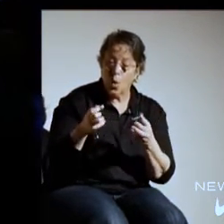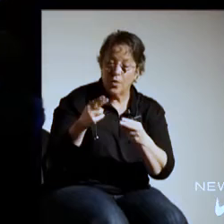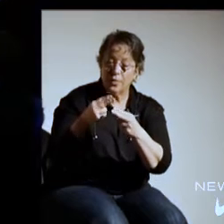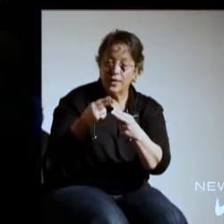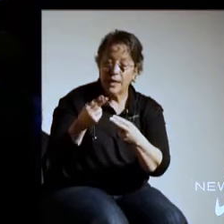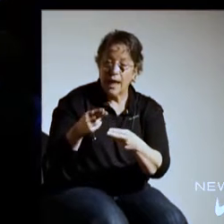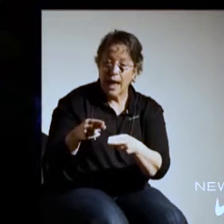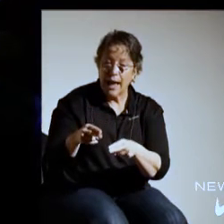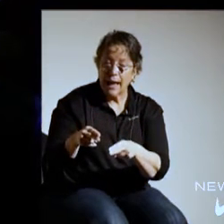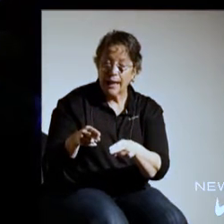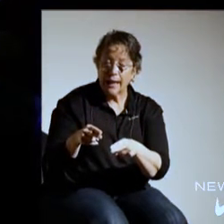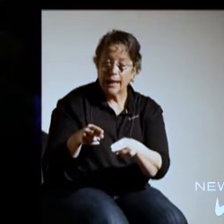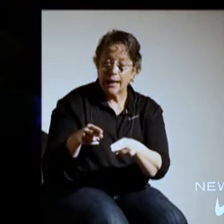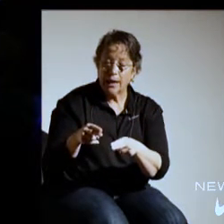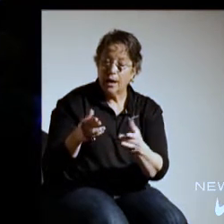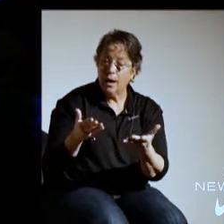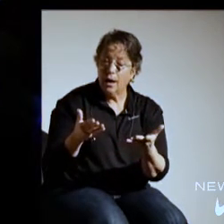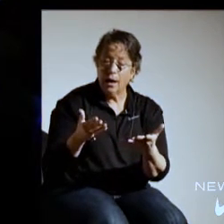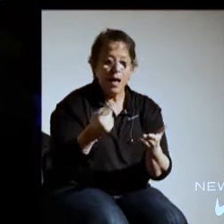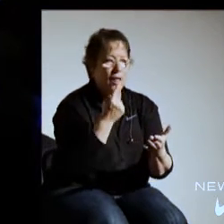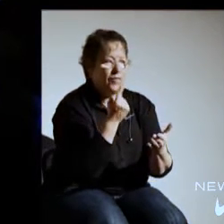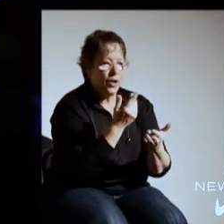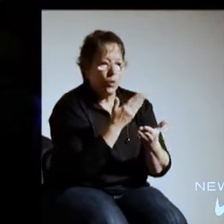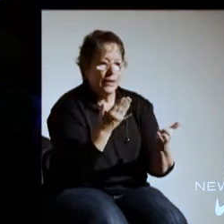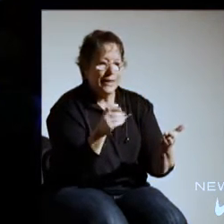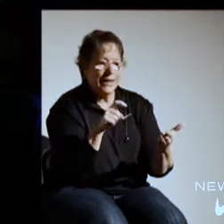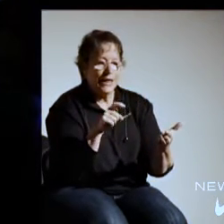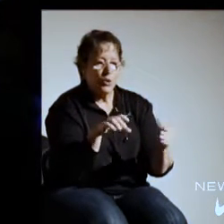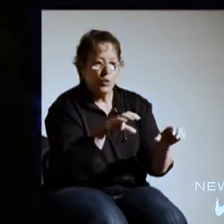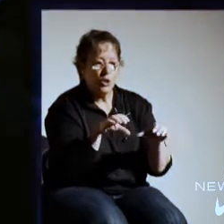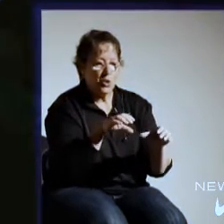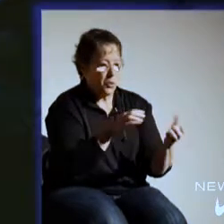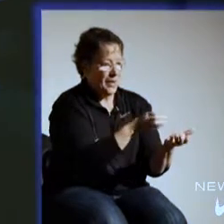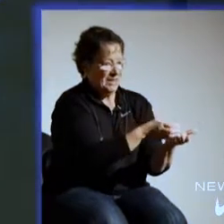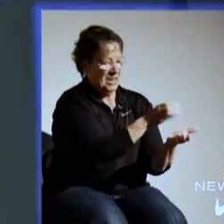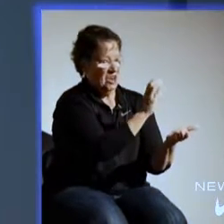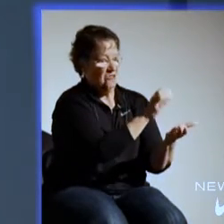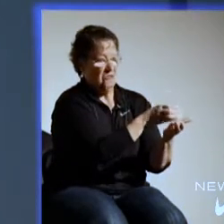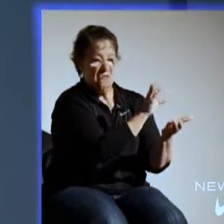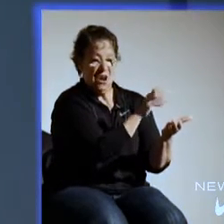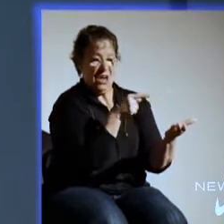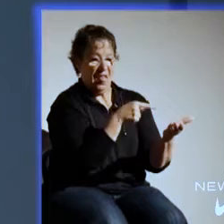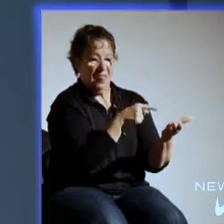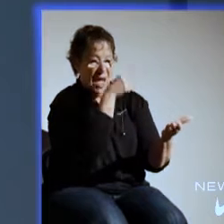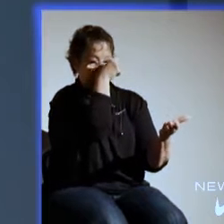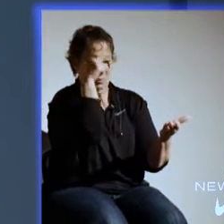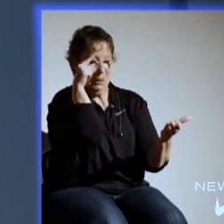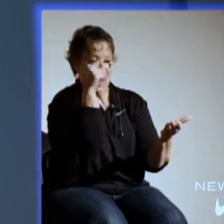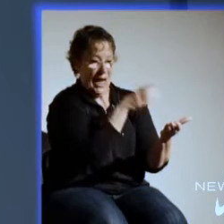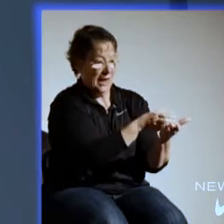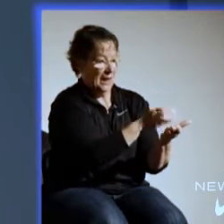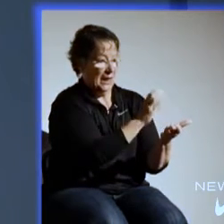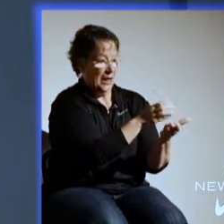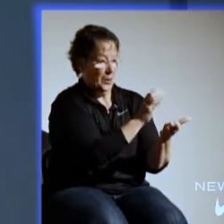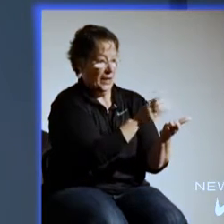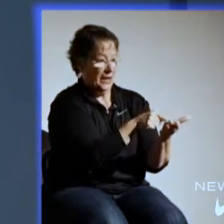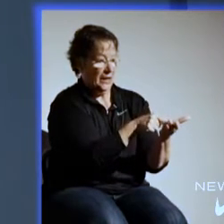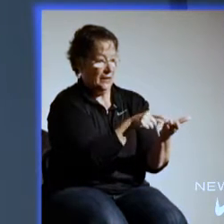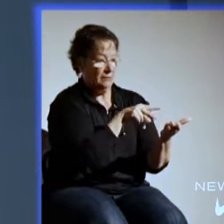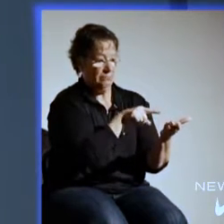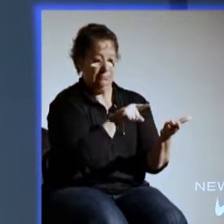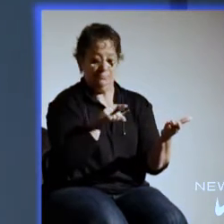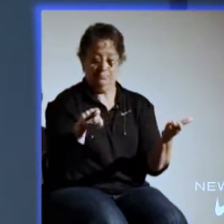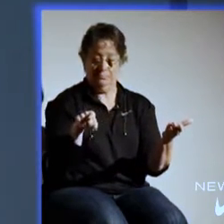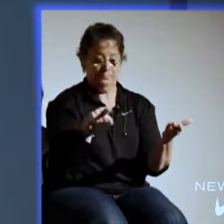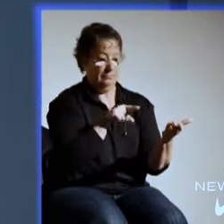All you have to do is drink this murky black liquid. She looked at that egg. She looked at